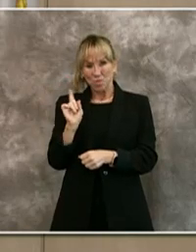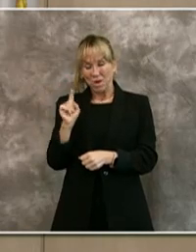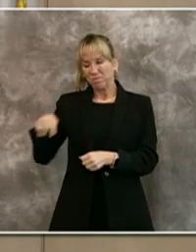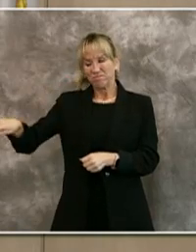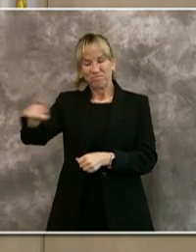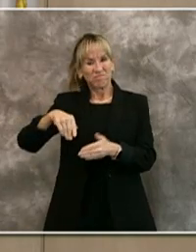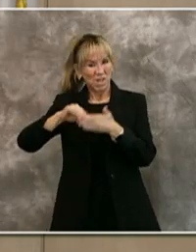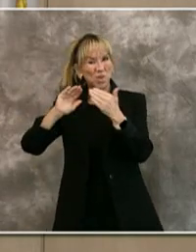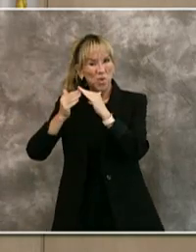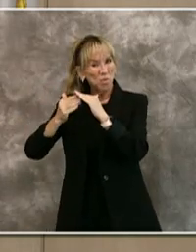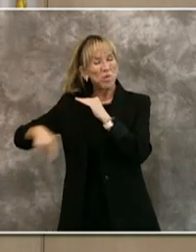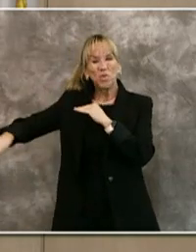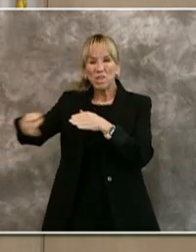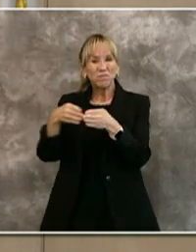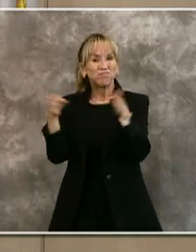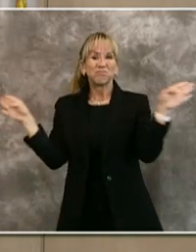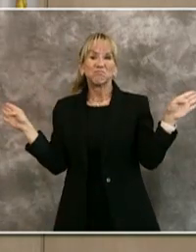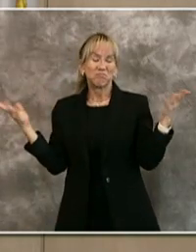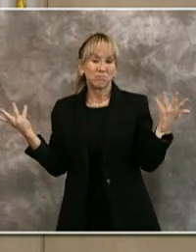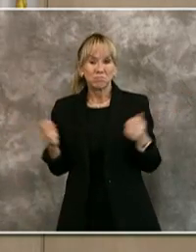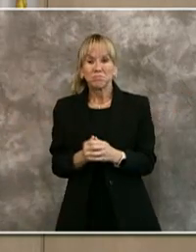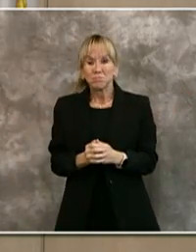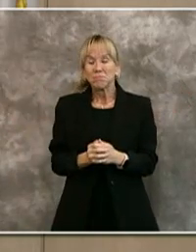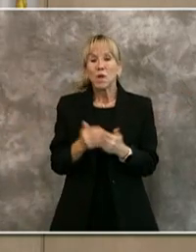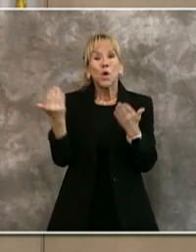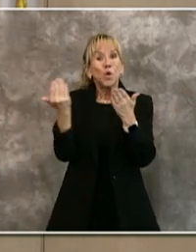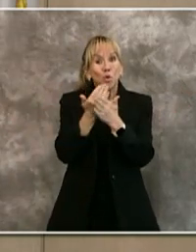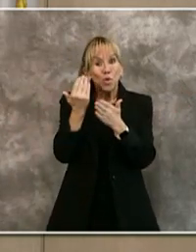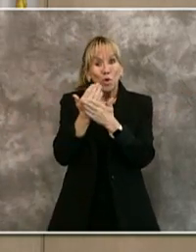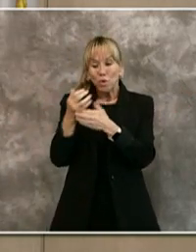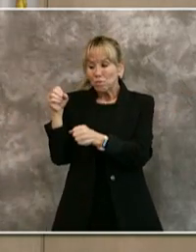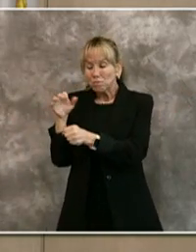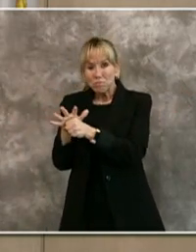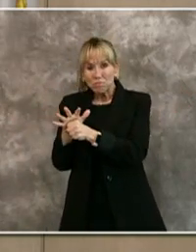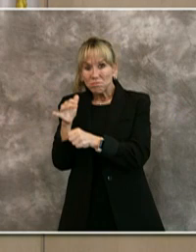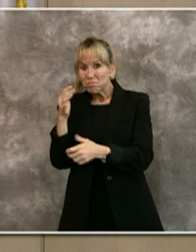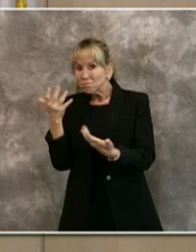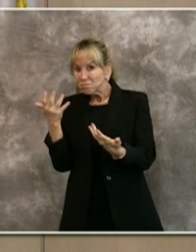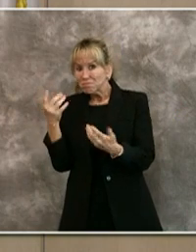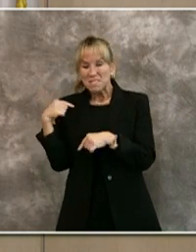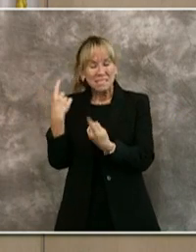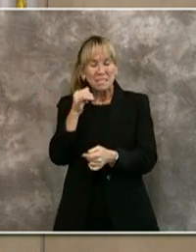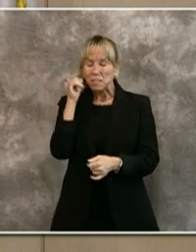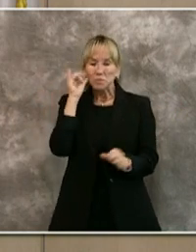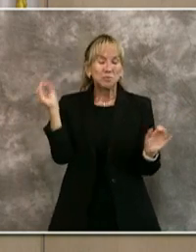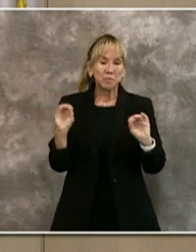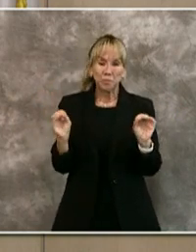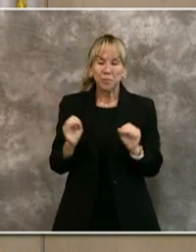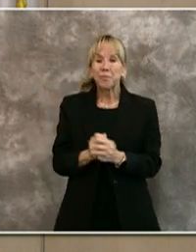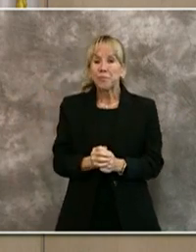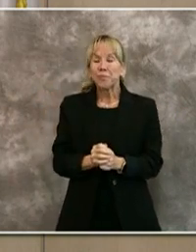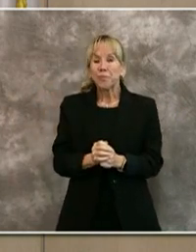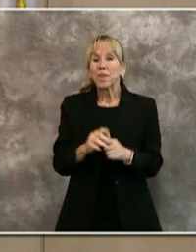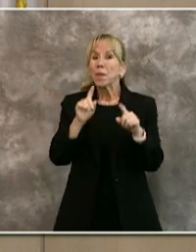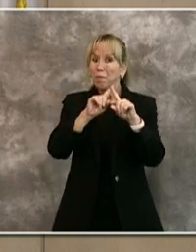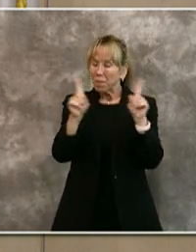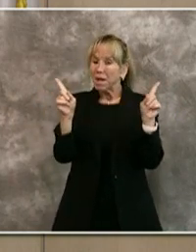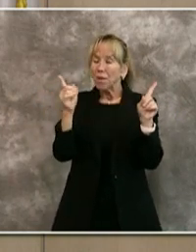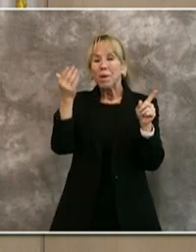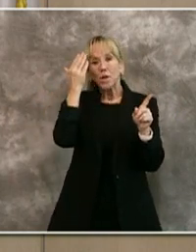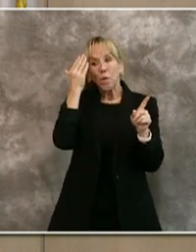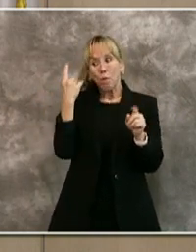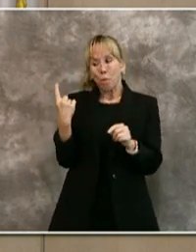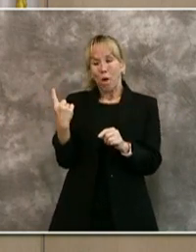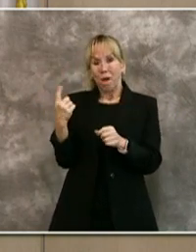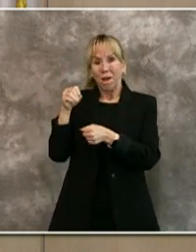setting locations. We have had no new confirmed outbreaks reported since yesterday. We have had one outbreak that has